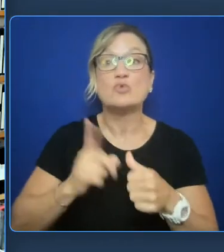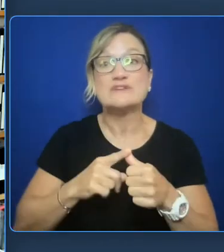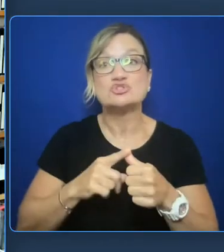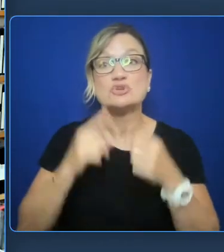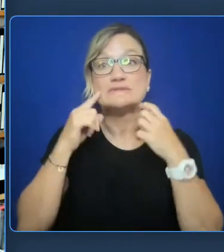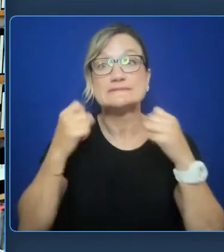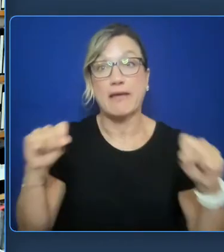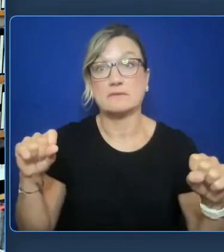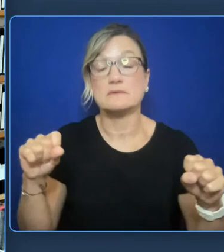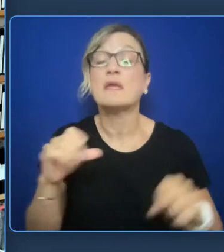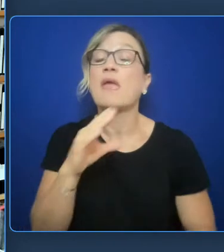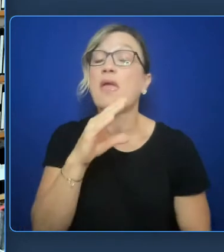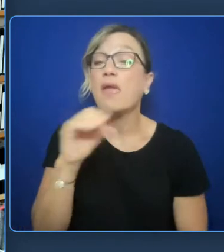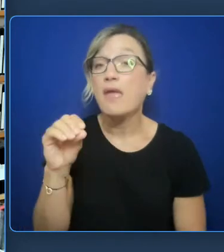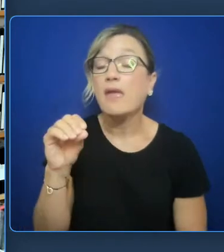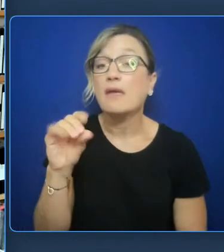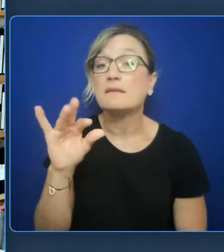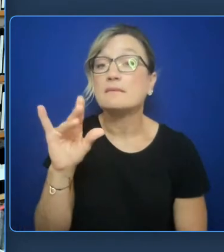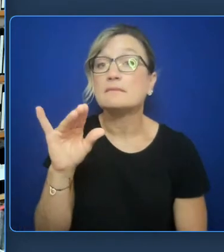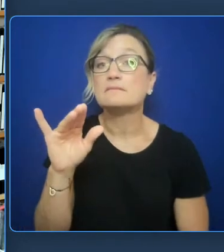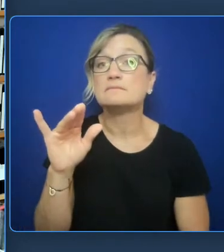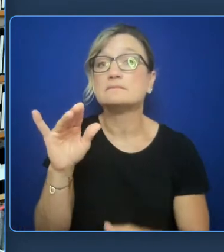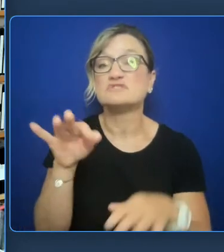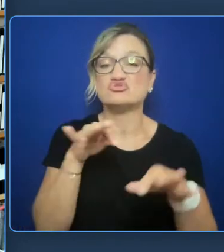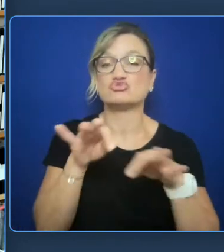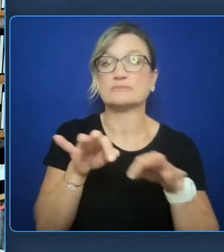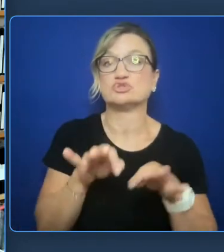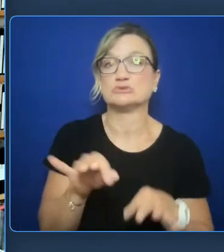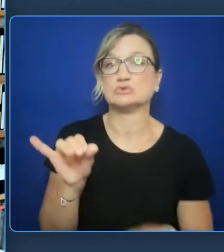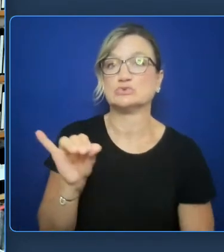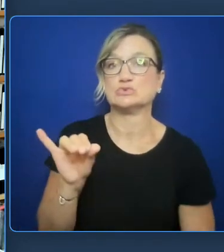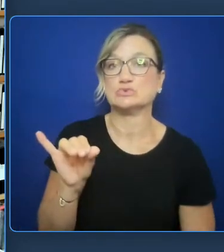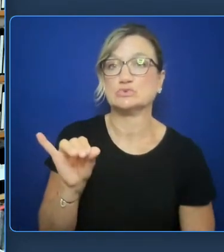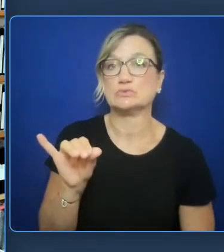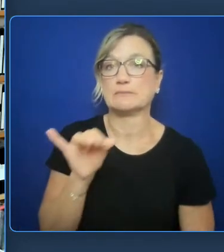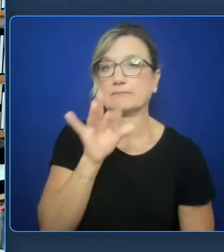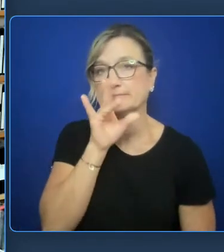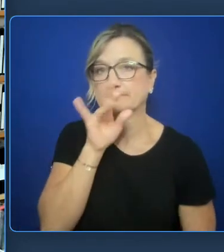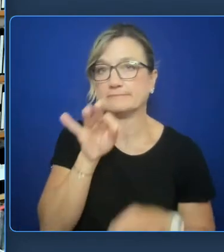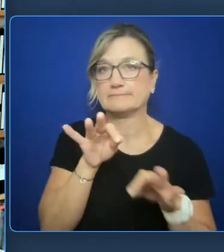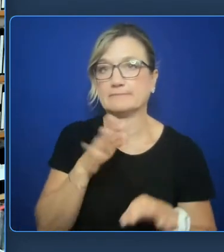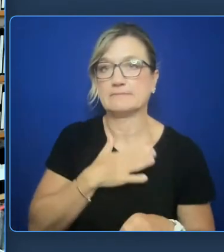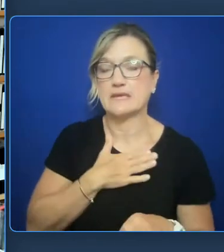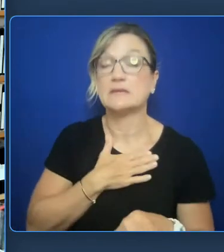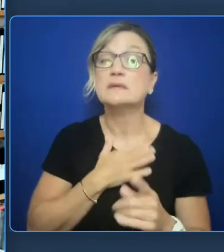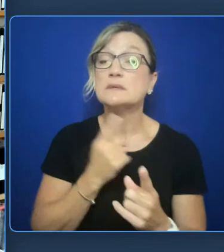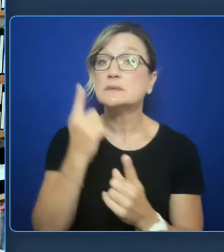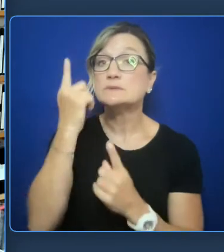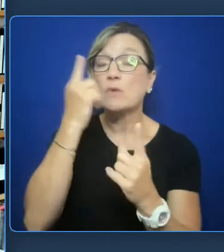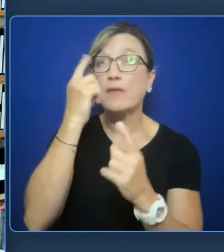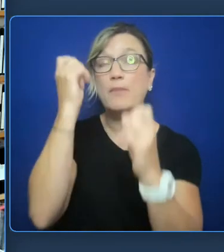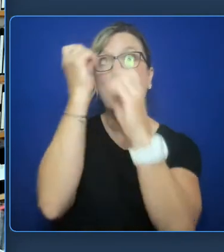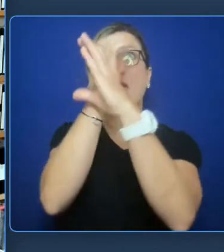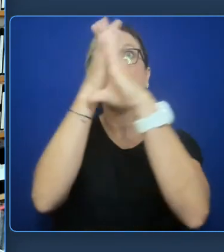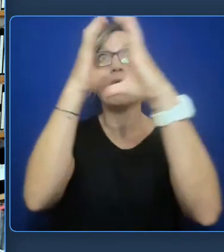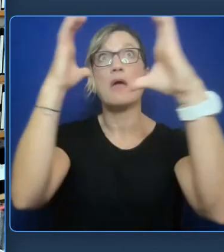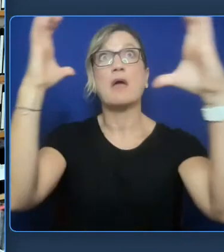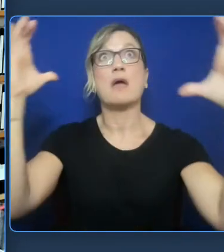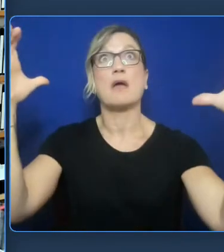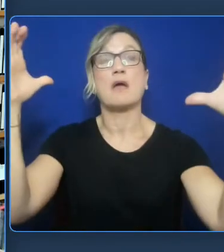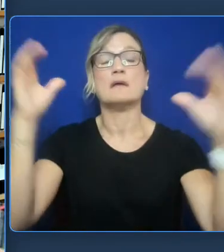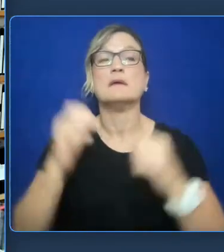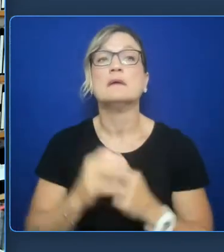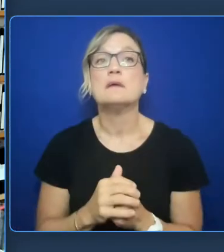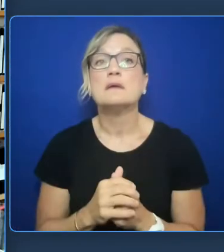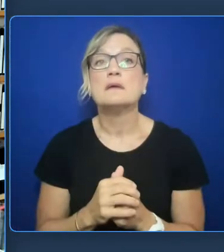soundtrack and with the audio description. Think about it. Think about the images that were described.